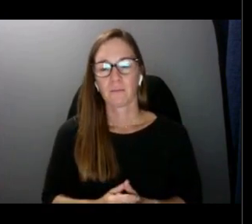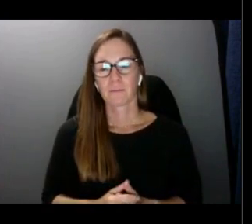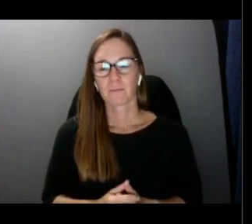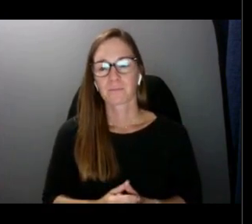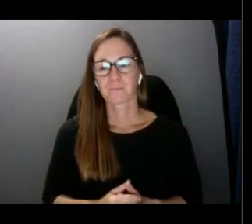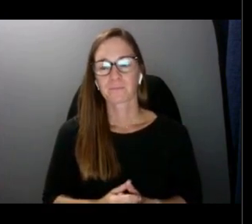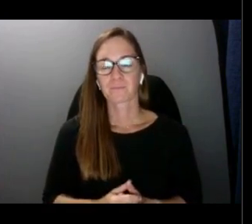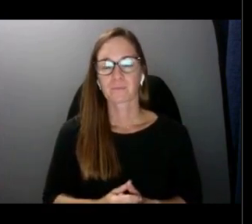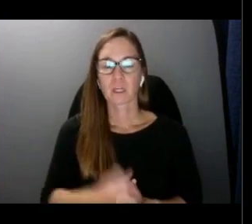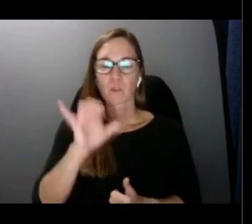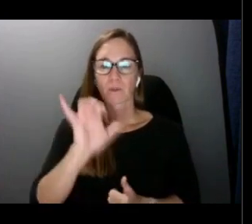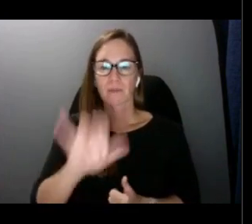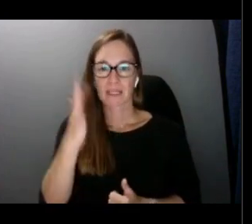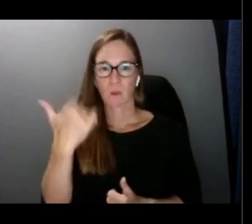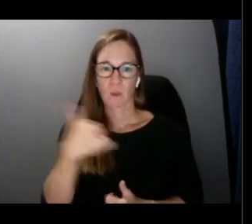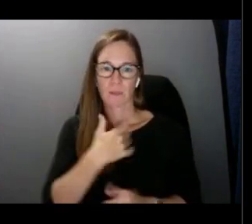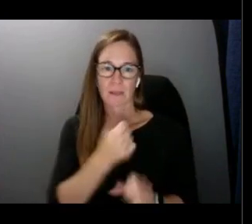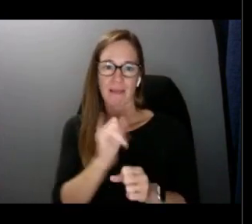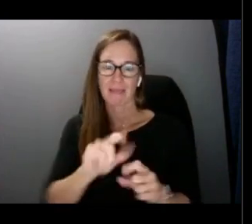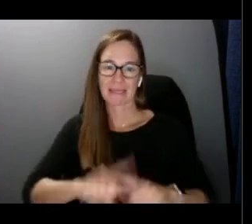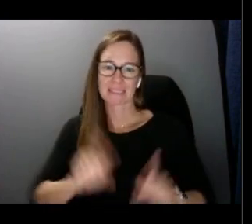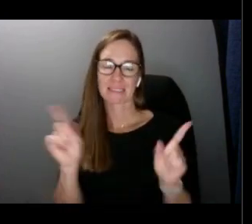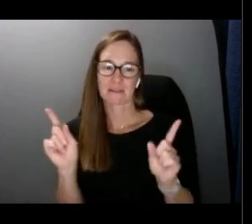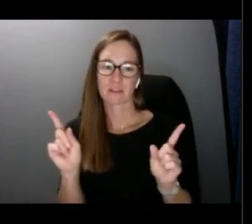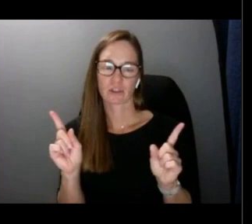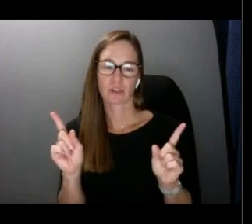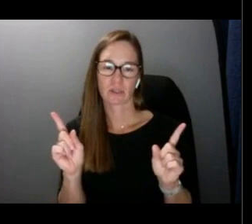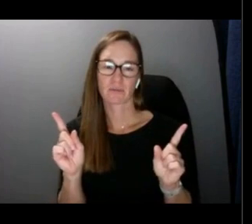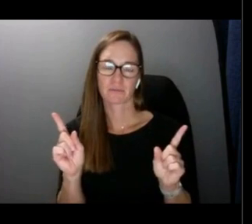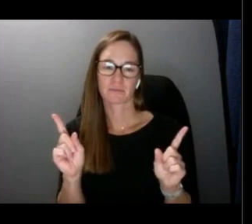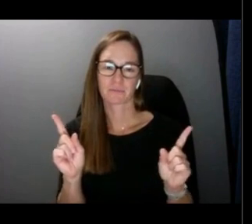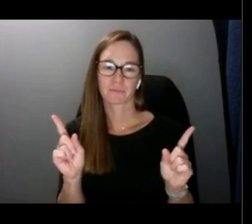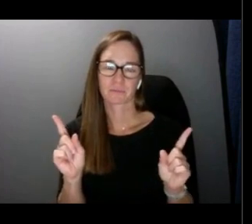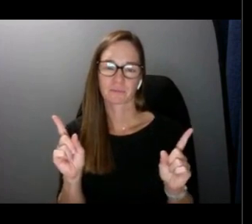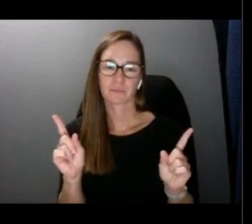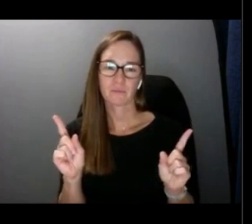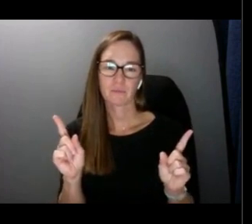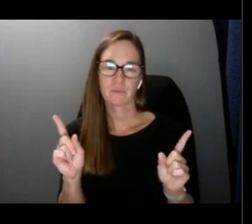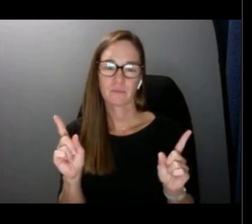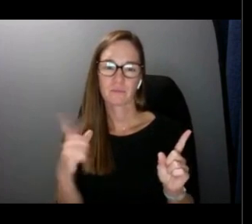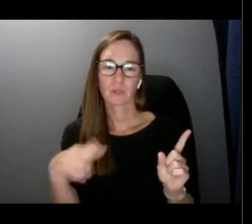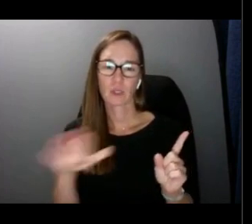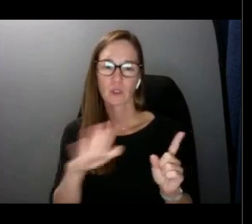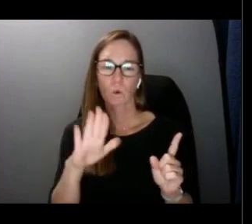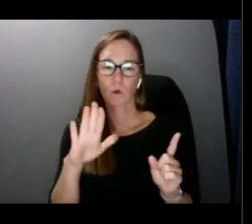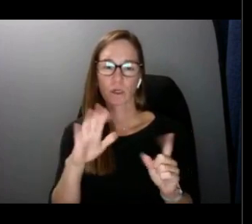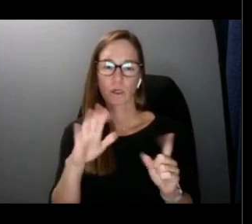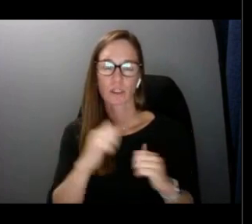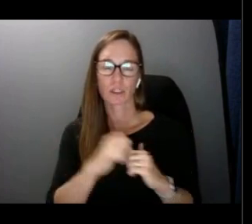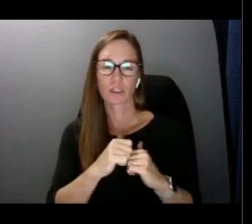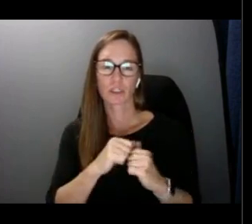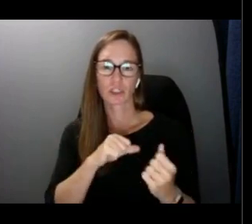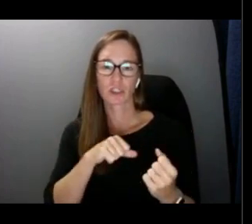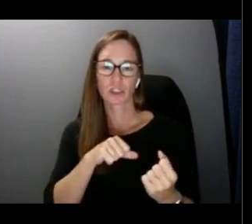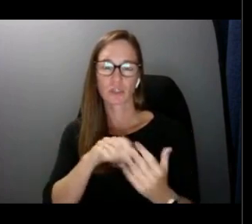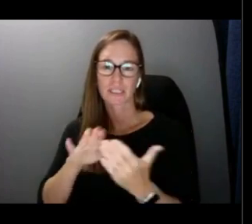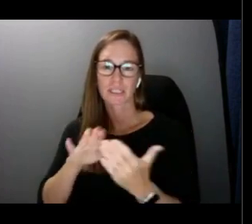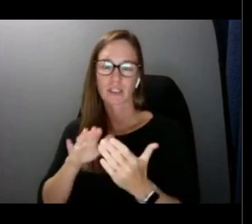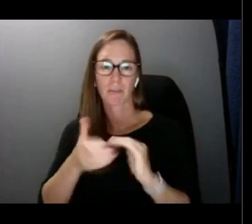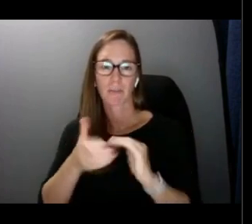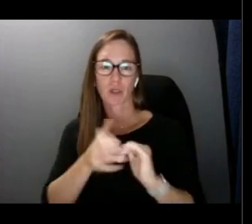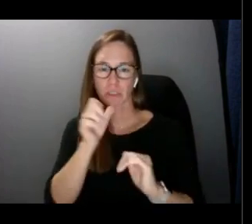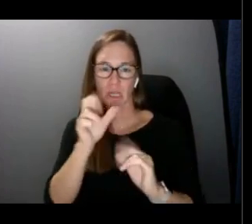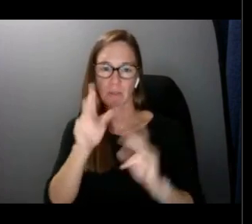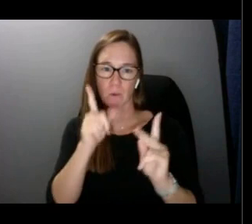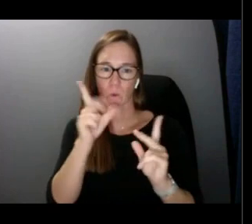So that's why we make that distinction. Uh, your strategic partners are not necessarily the ones who are doing